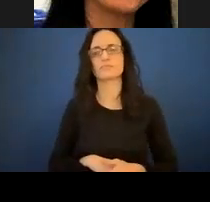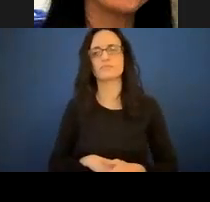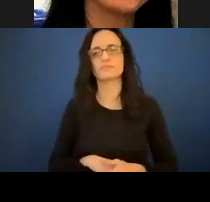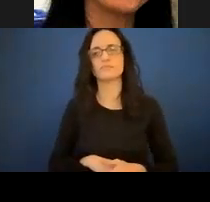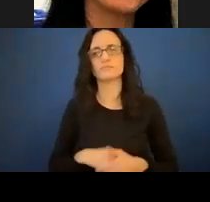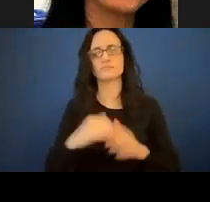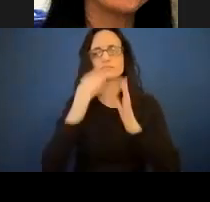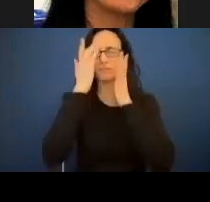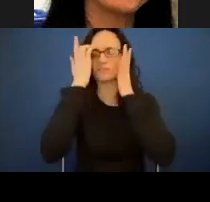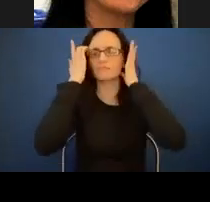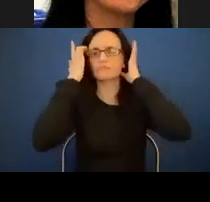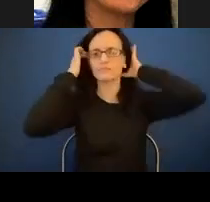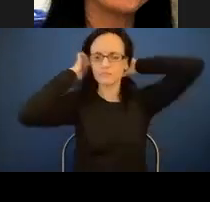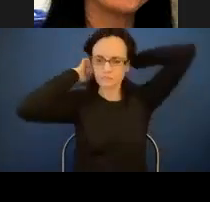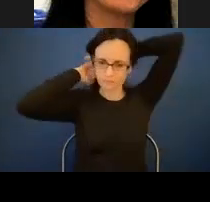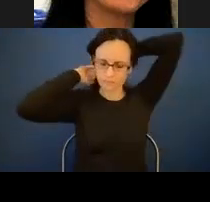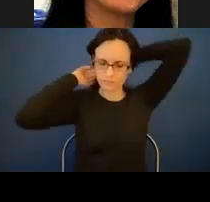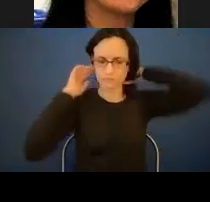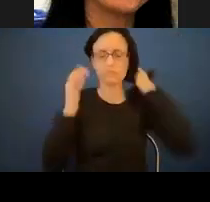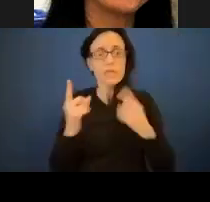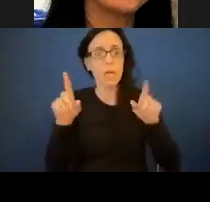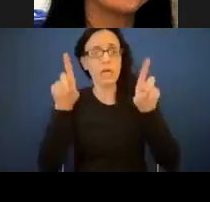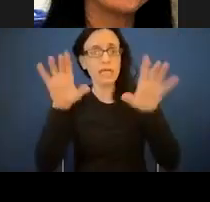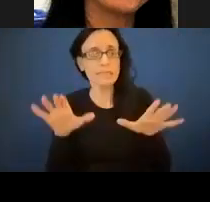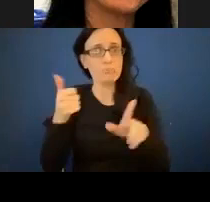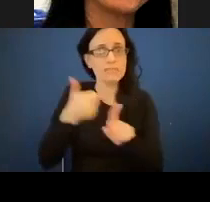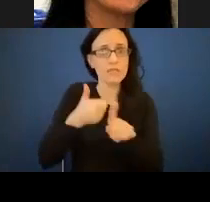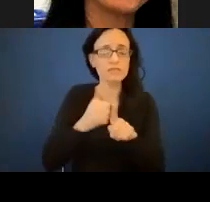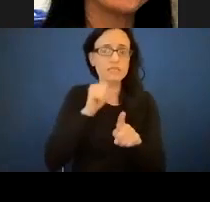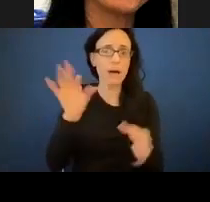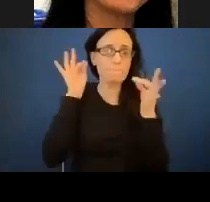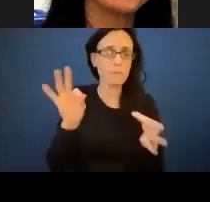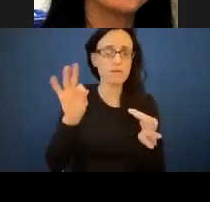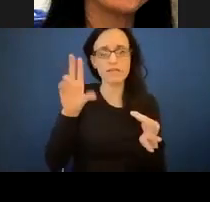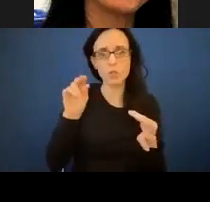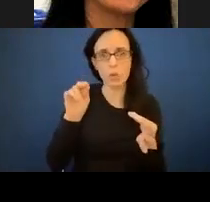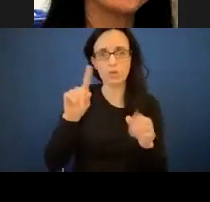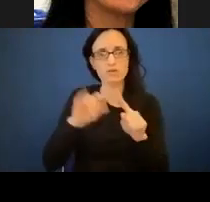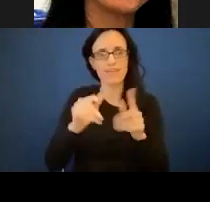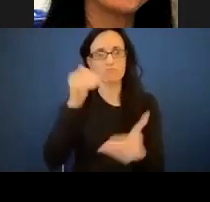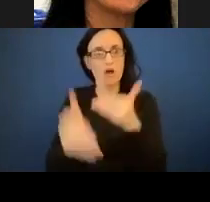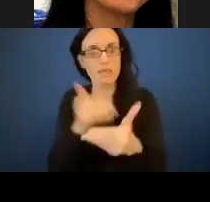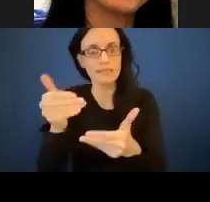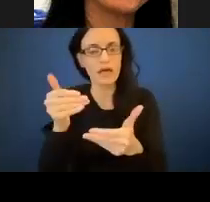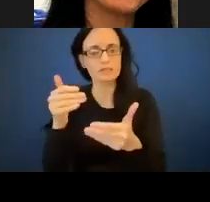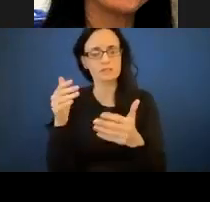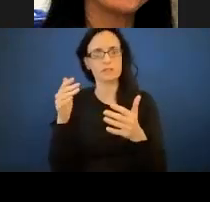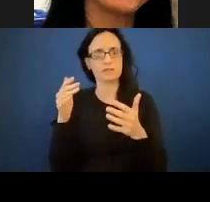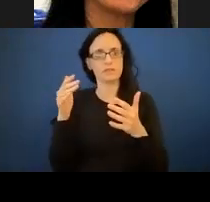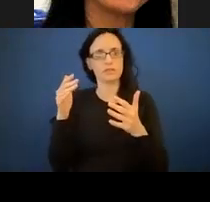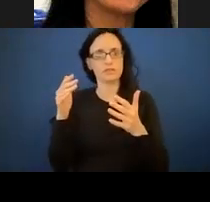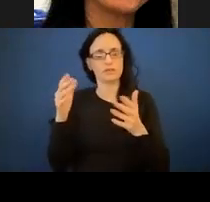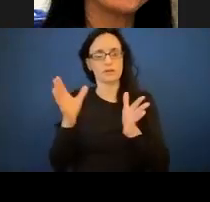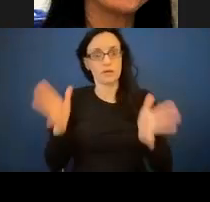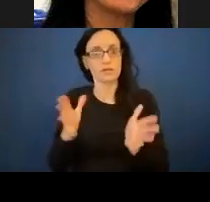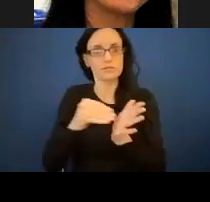The exam for sure is not perfect, but I think the process makes her a better student. So make her focus,